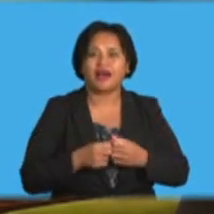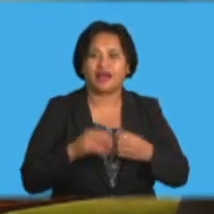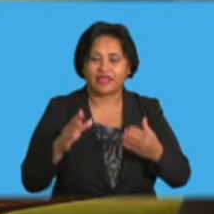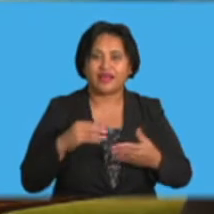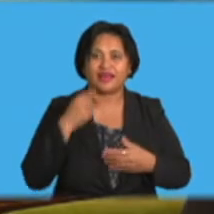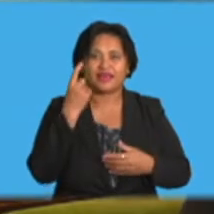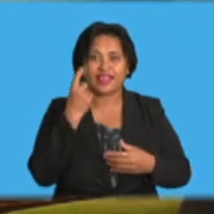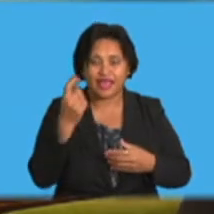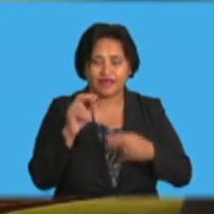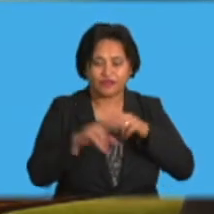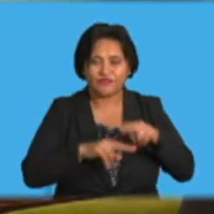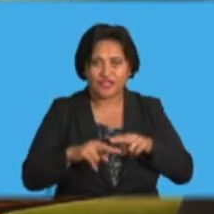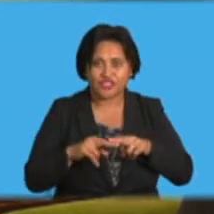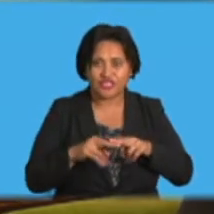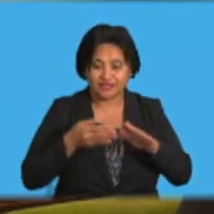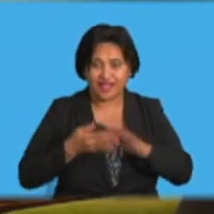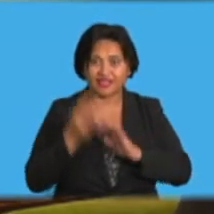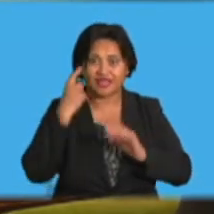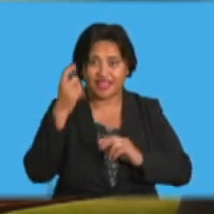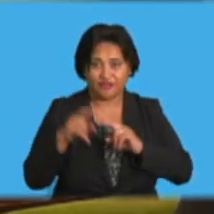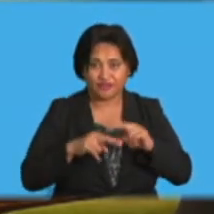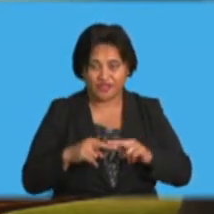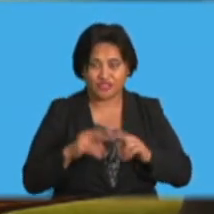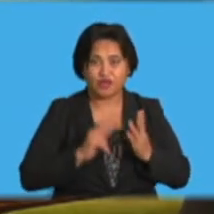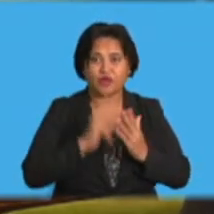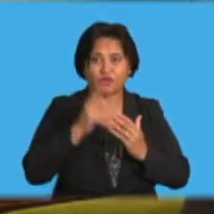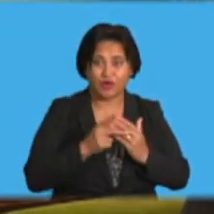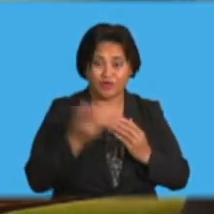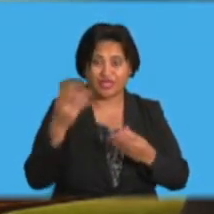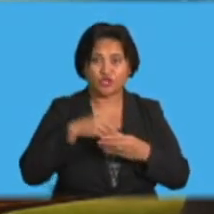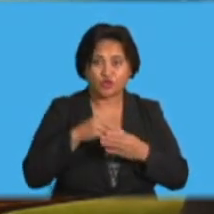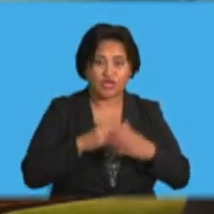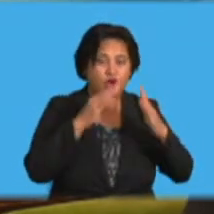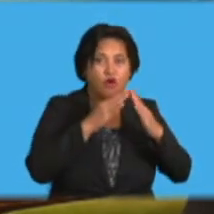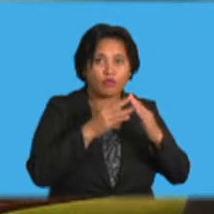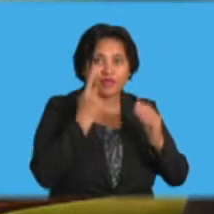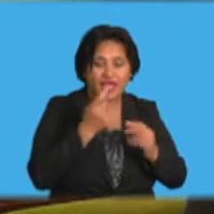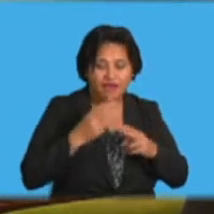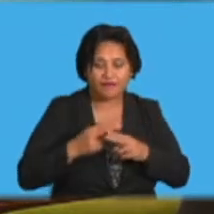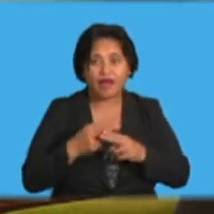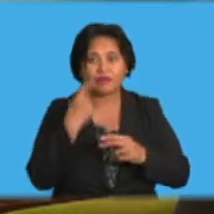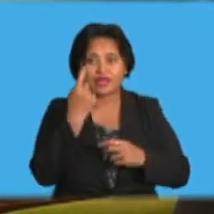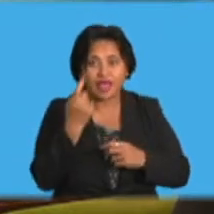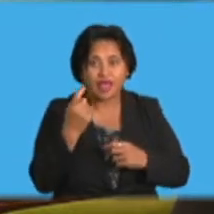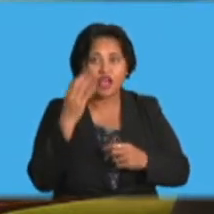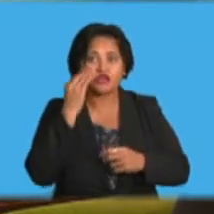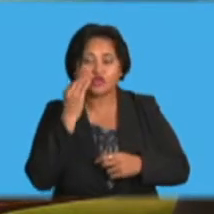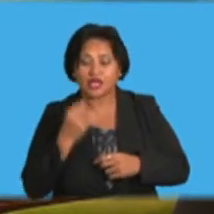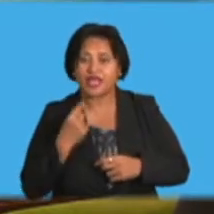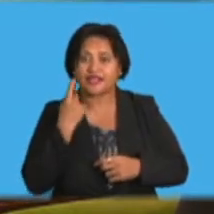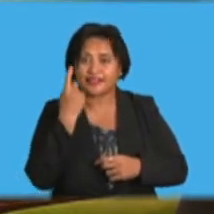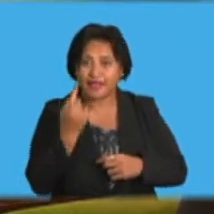Care for Fiji, another Care for Fiji program, which includes homes care, farms care, sugarcane